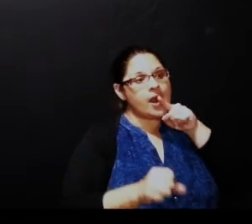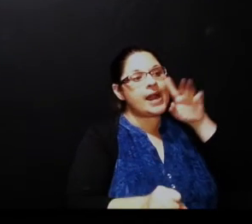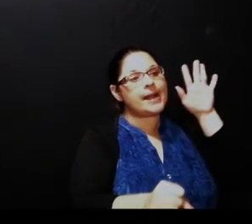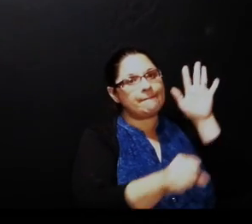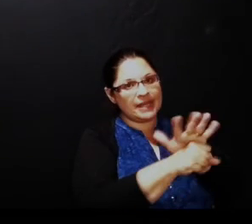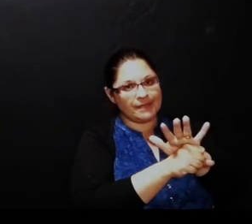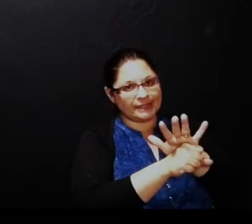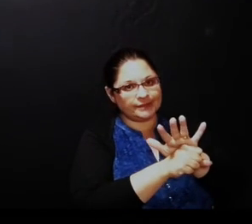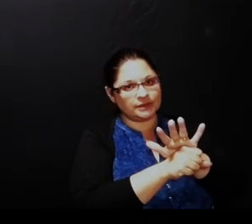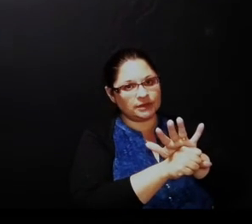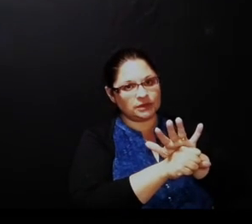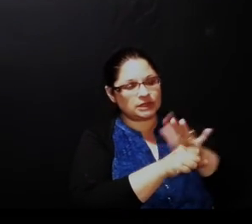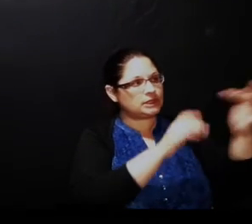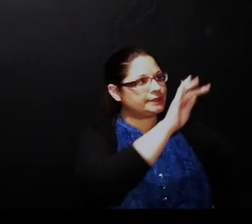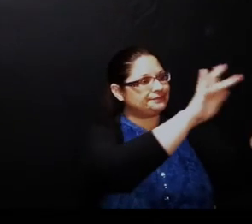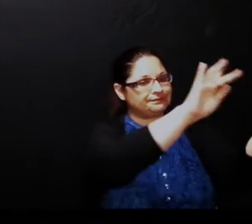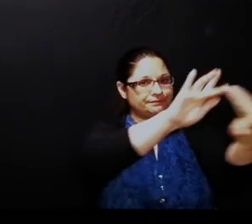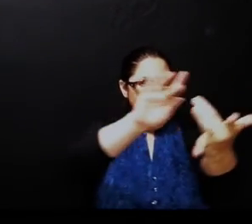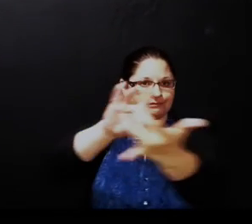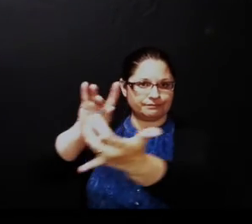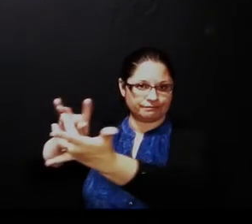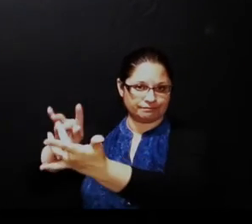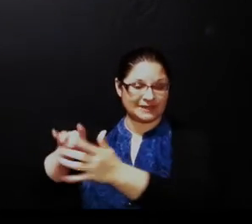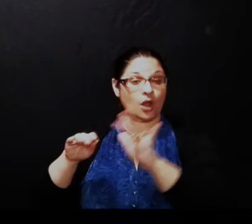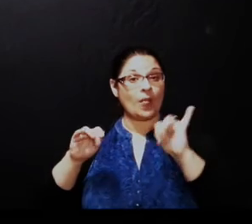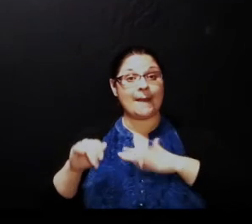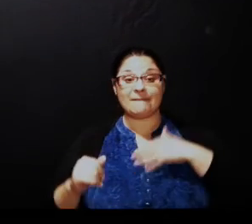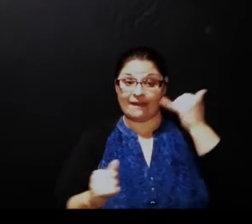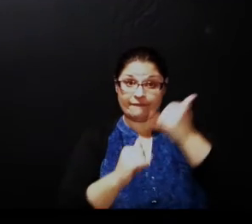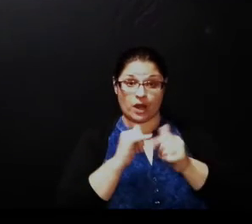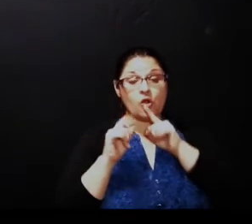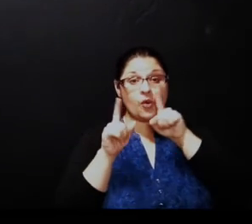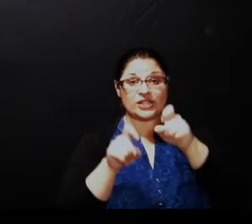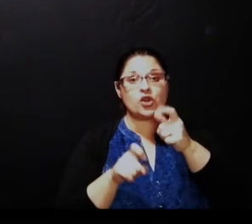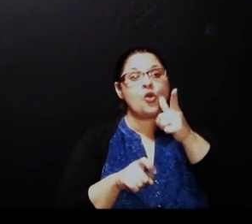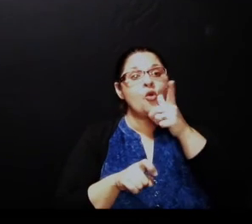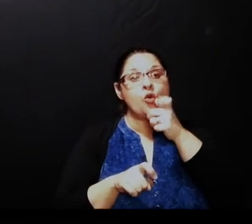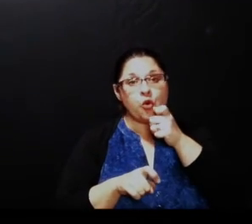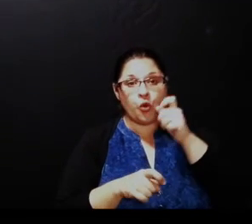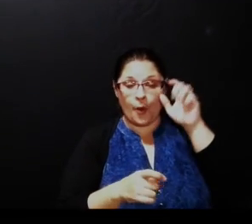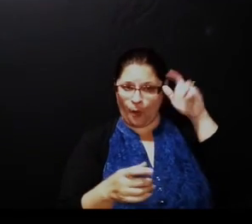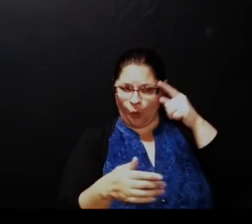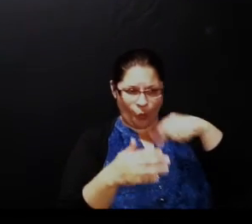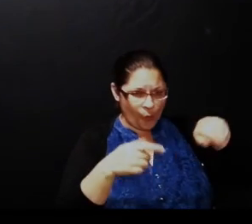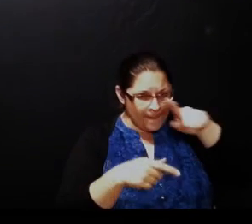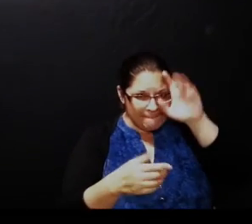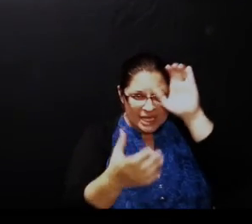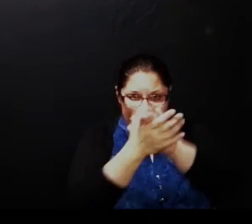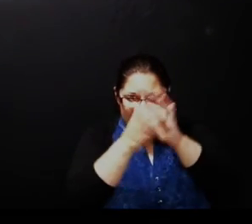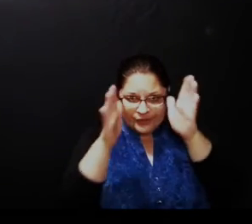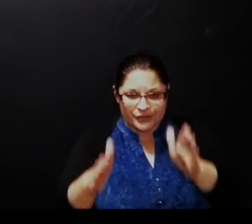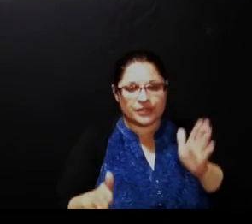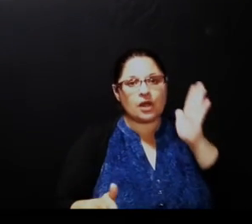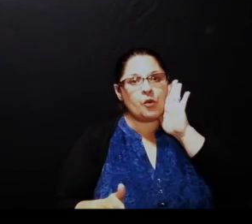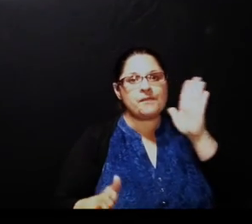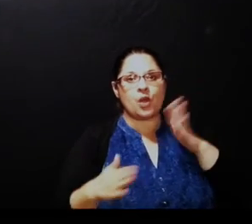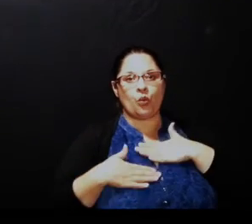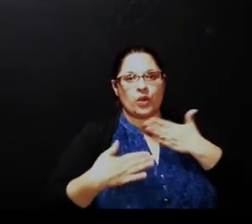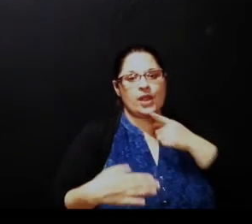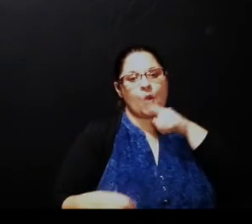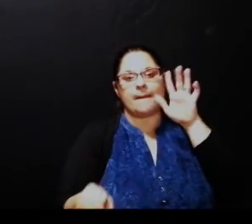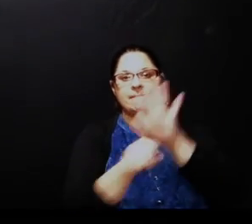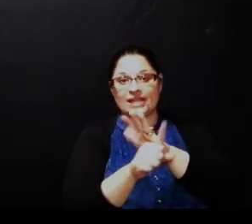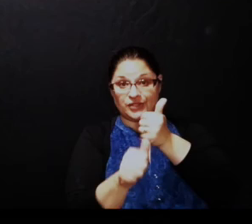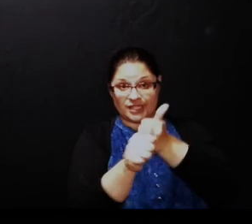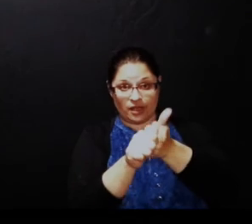And that's my final word to you today. Who of us will commit our lives, believers, who will commit our lives that we will take Jesus in the world this